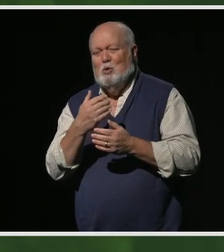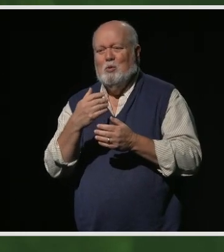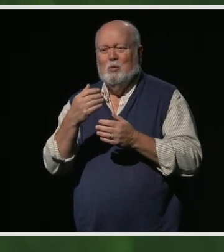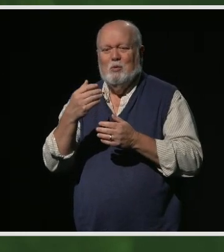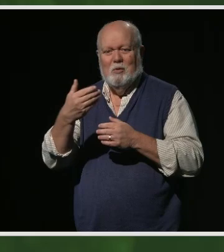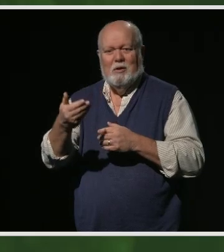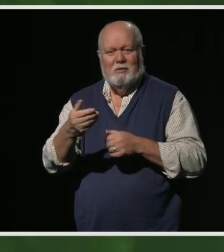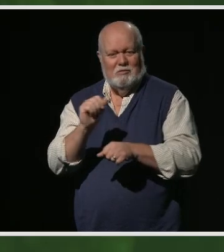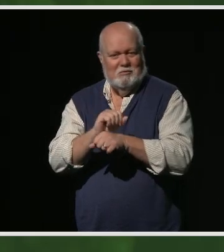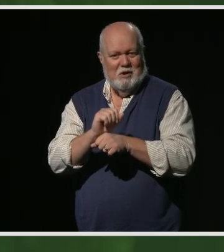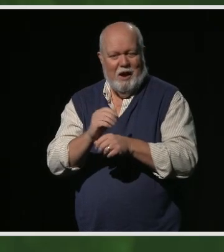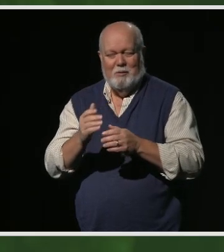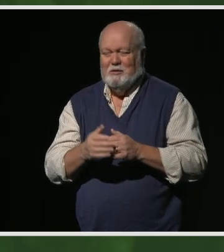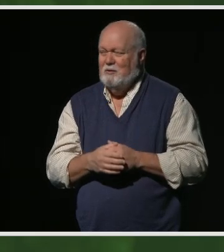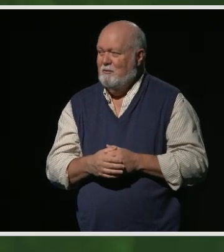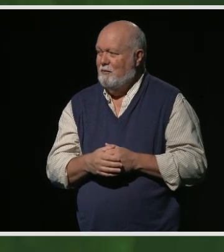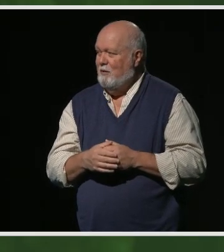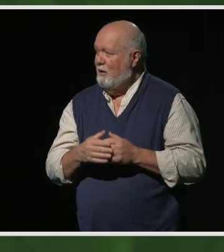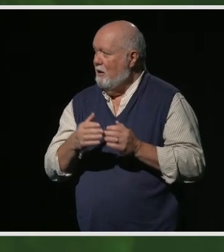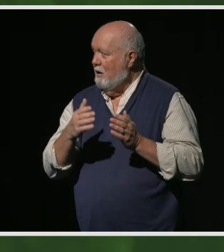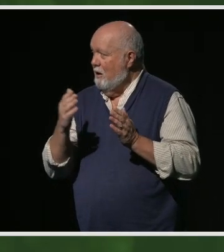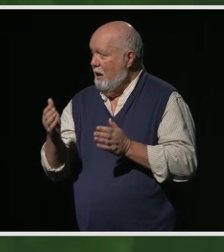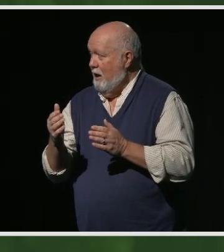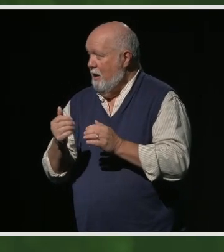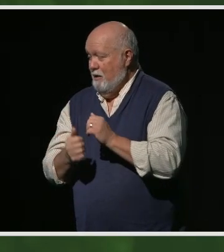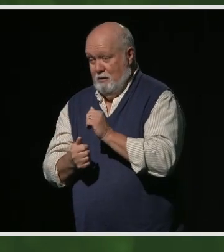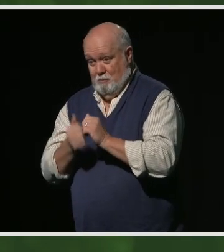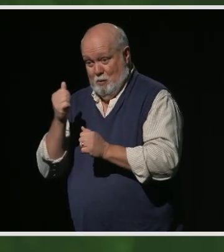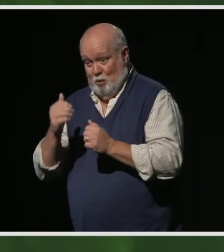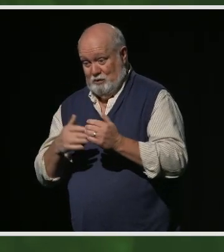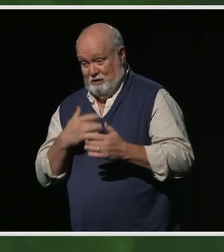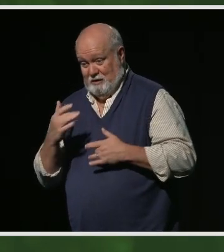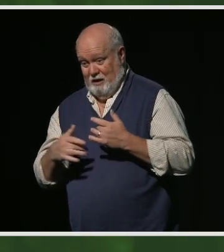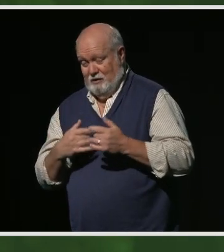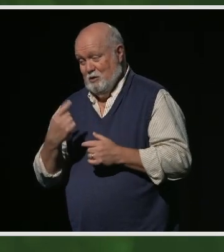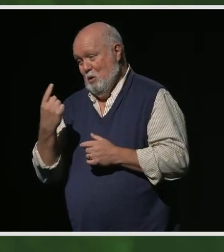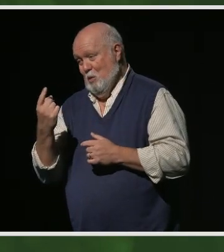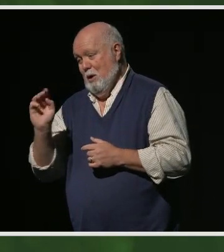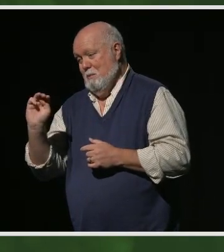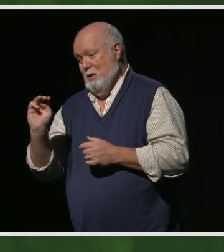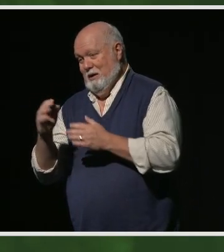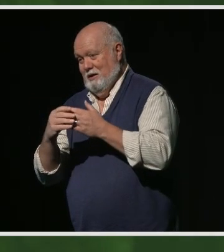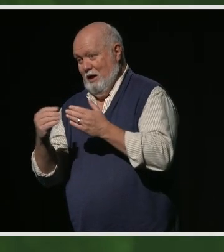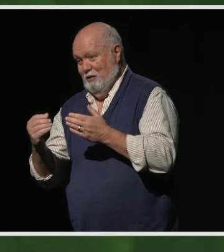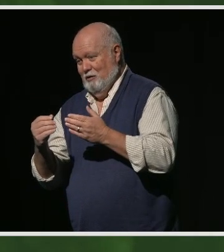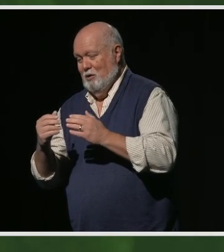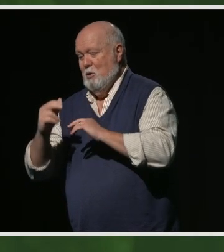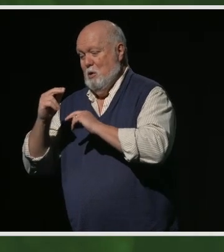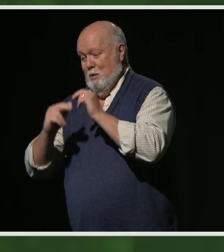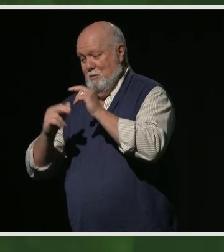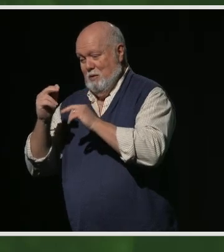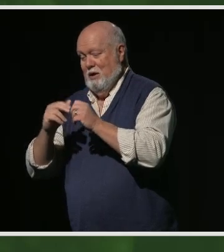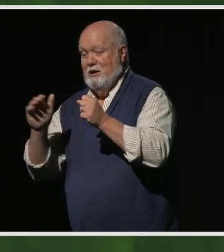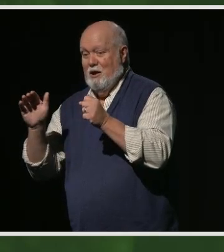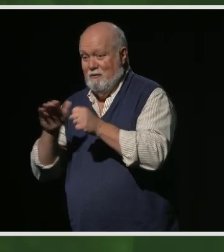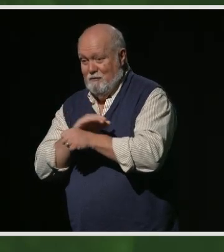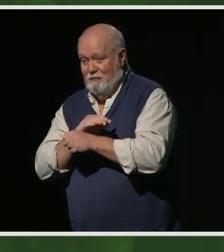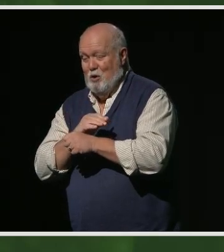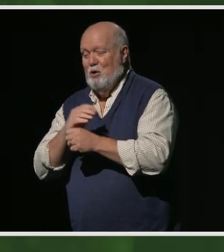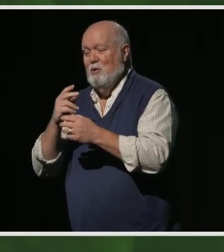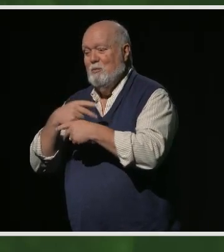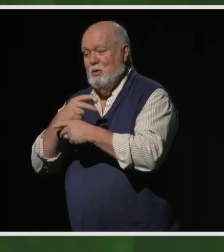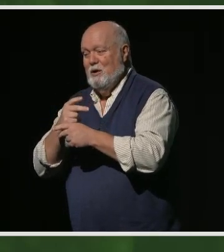partial pilot plant. And obviously what gets us the most excited is $1 million, where we would build a full pilot production plant